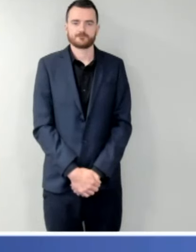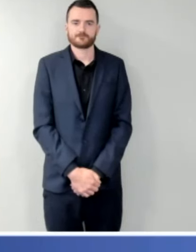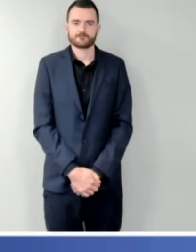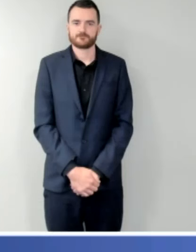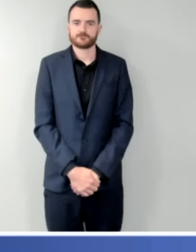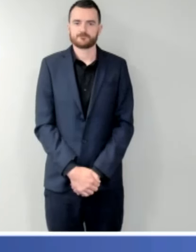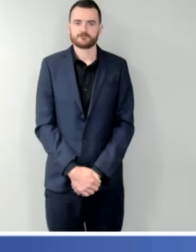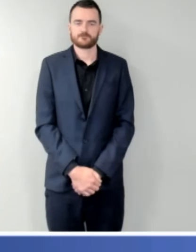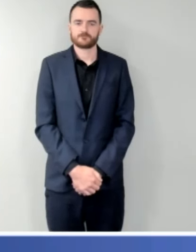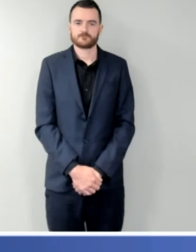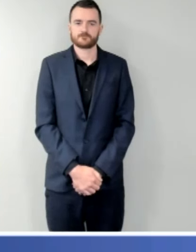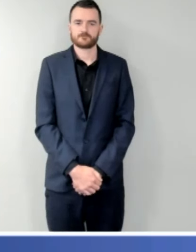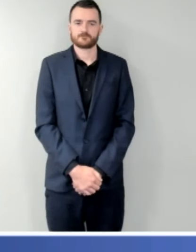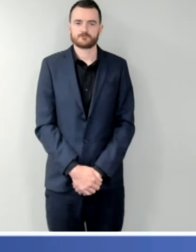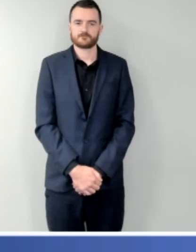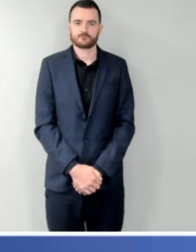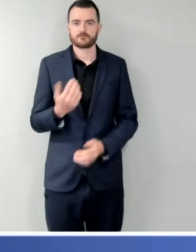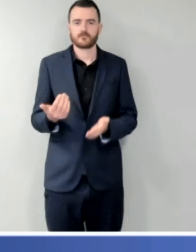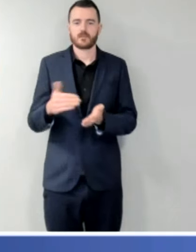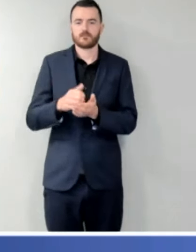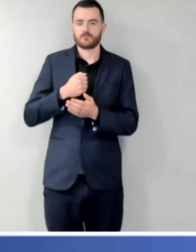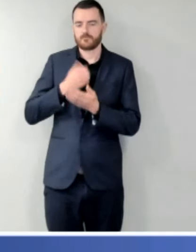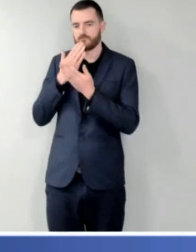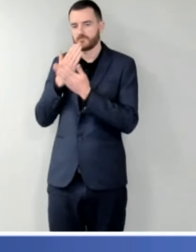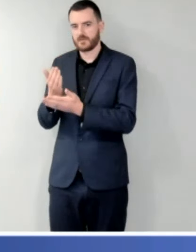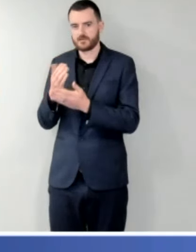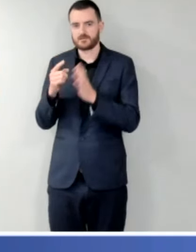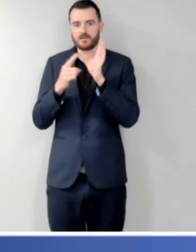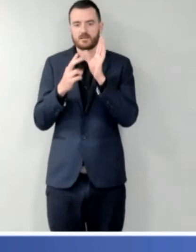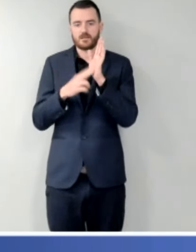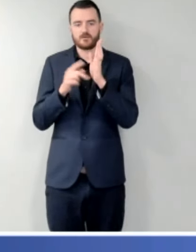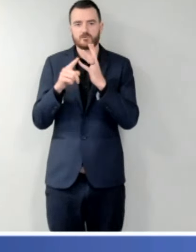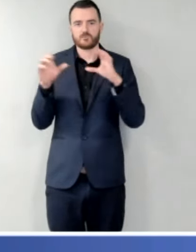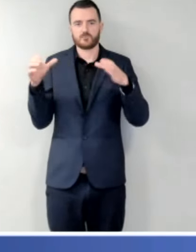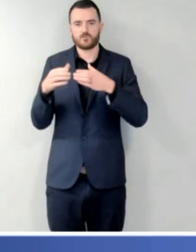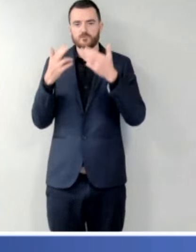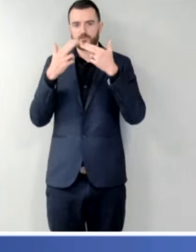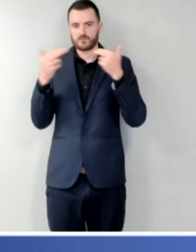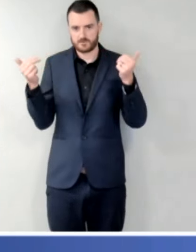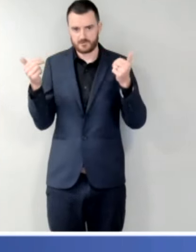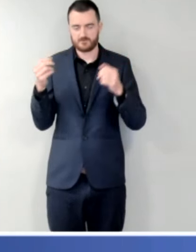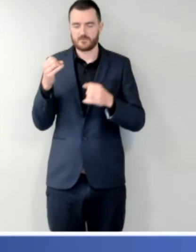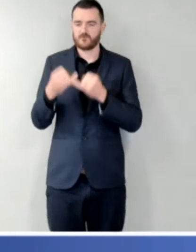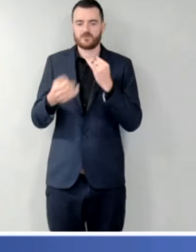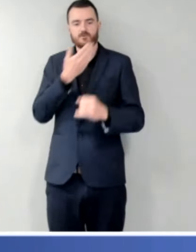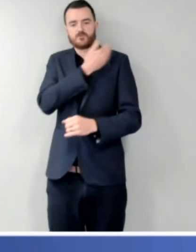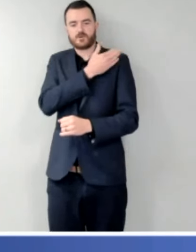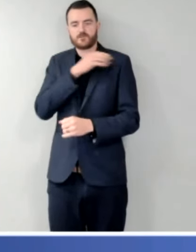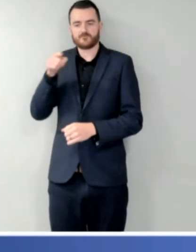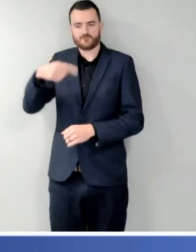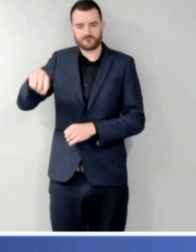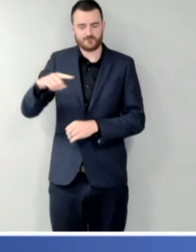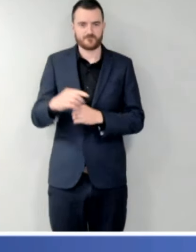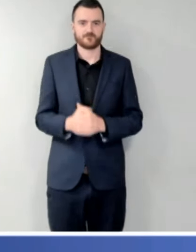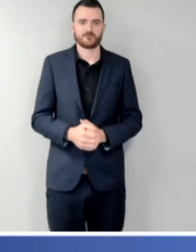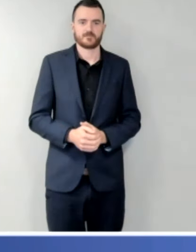May I add my thanks to the Australian National University Choir. I'm very proud of them.